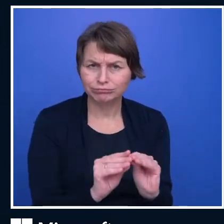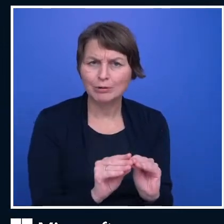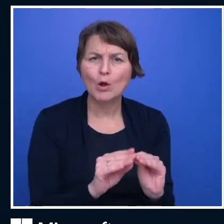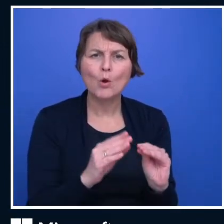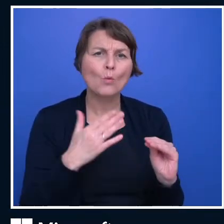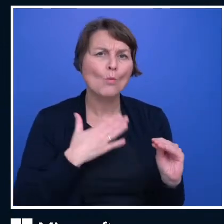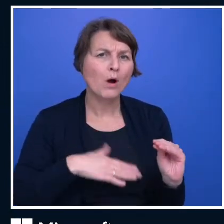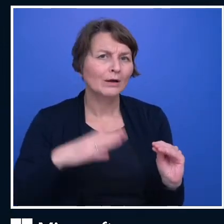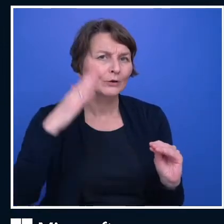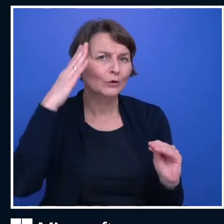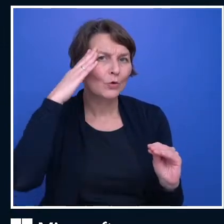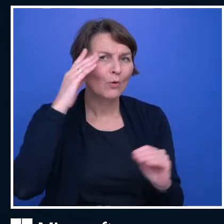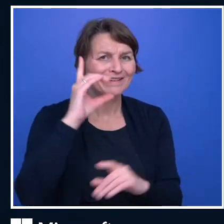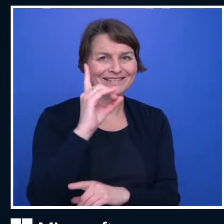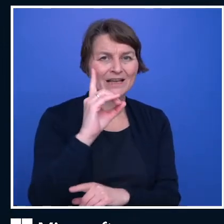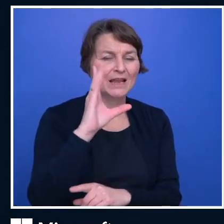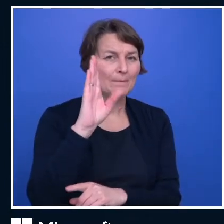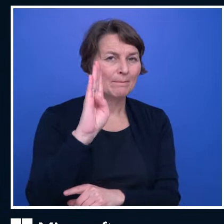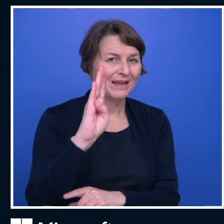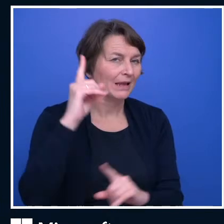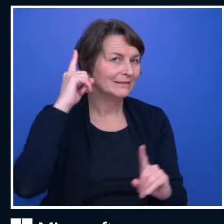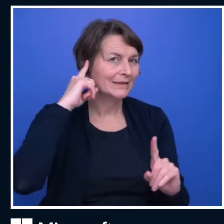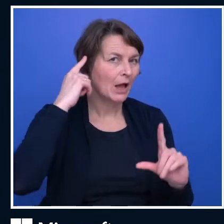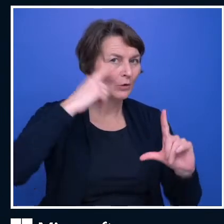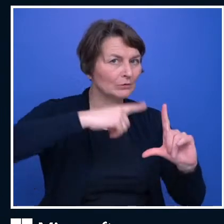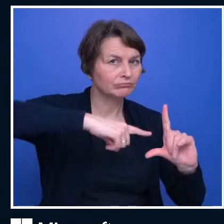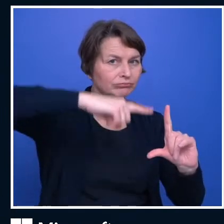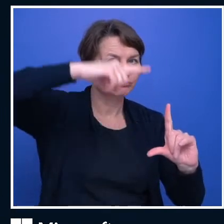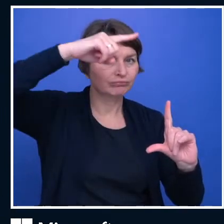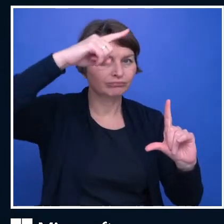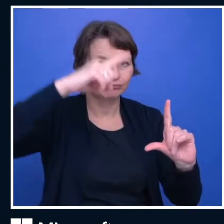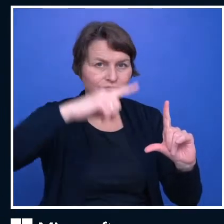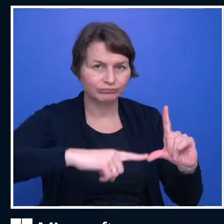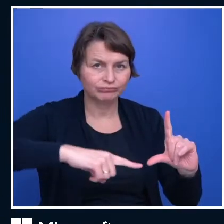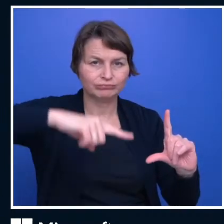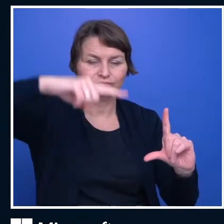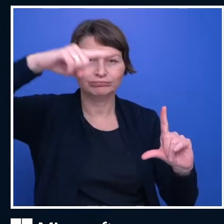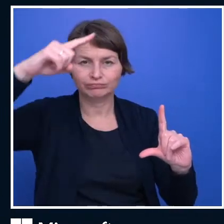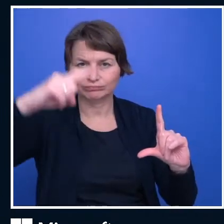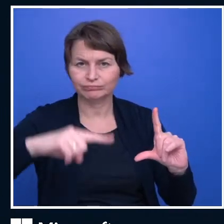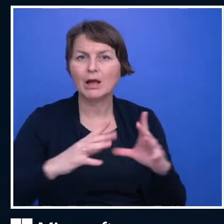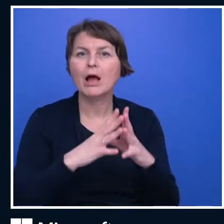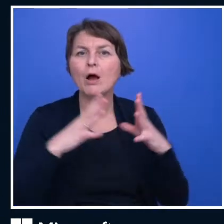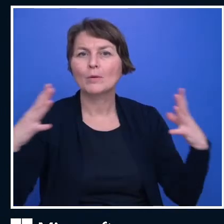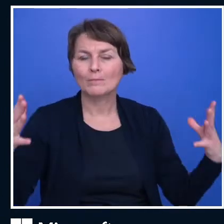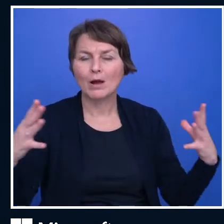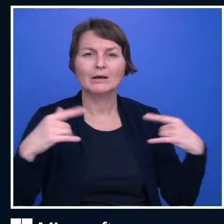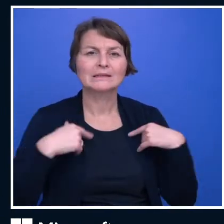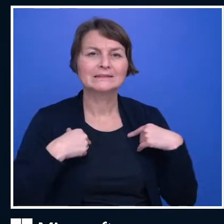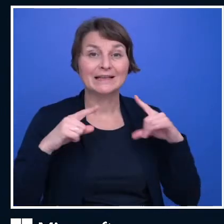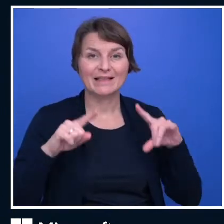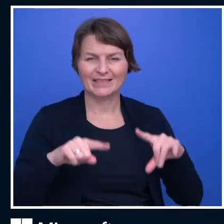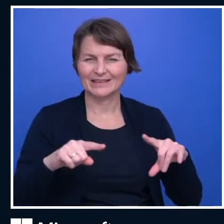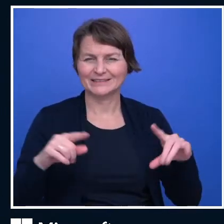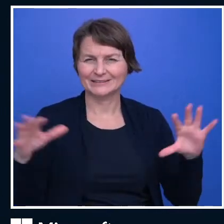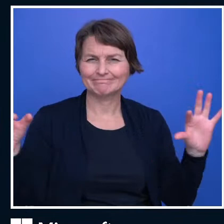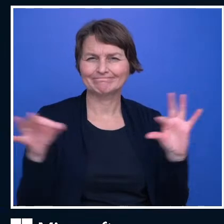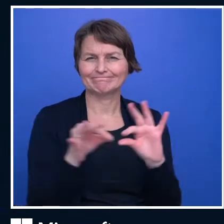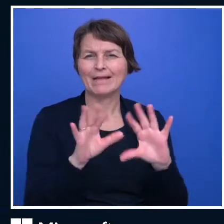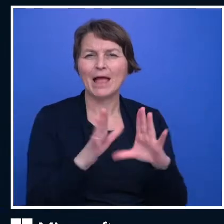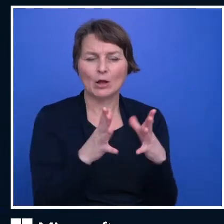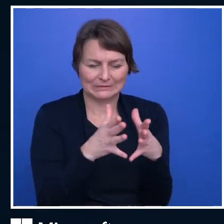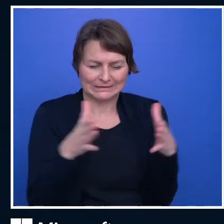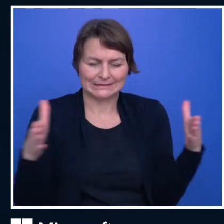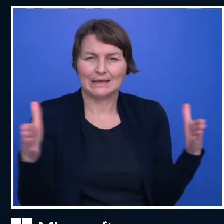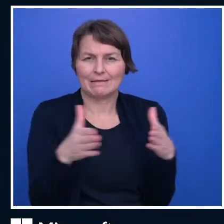by taking off the logs of the powers and ultimately the discrete cosine functions of these Mel scalings.